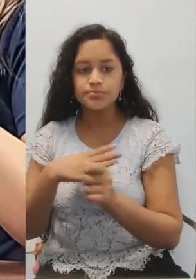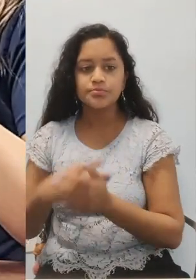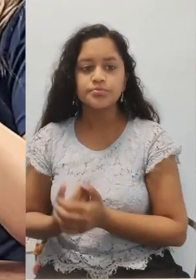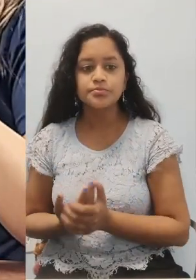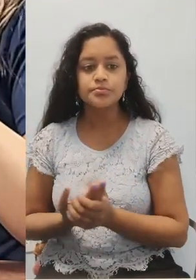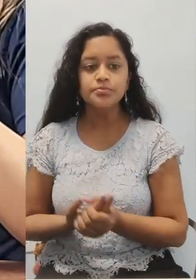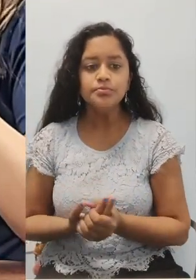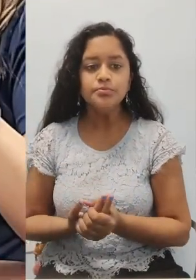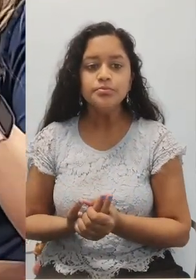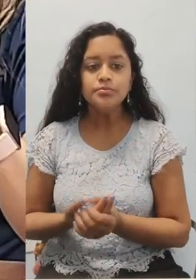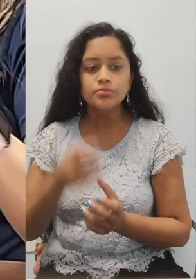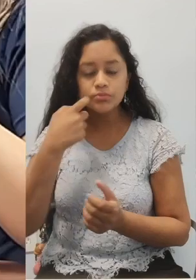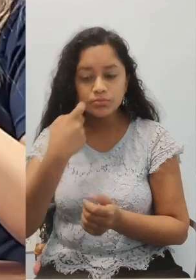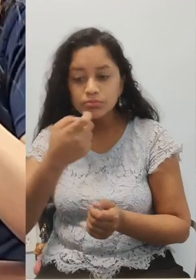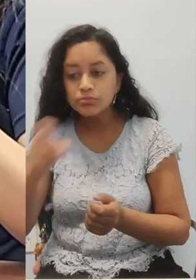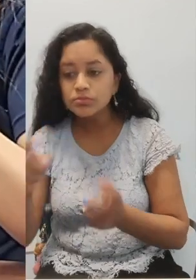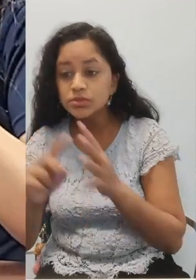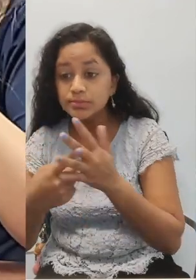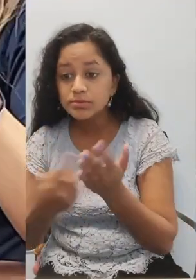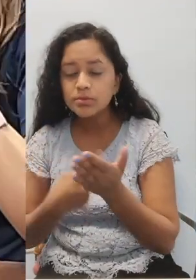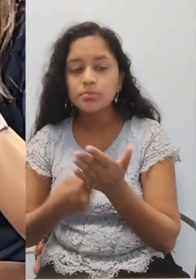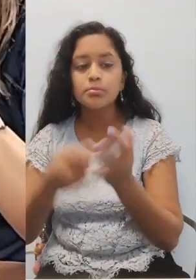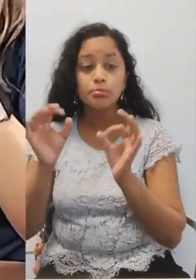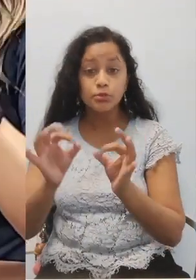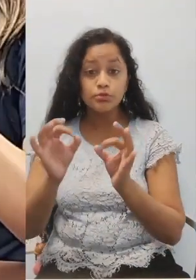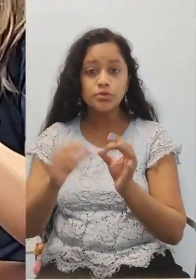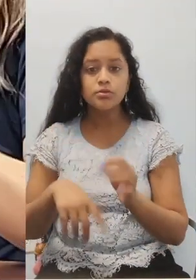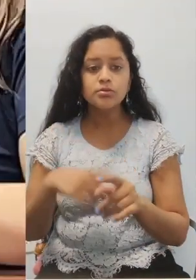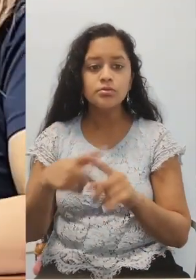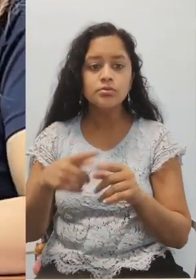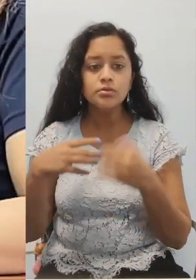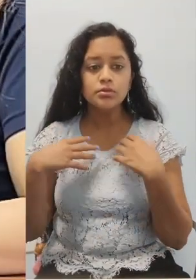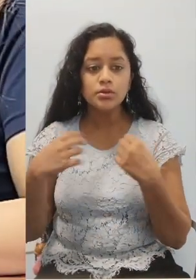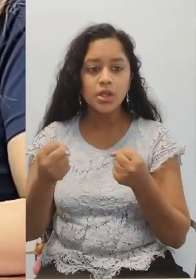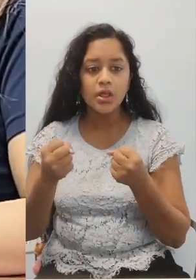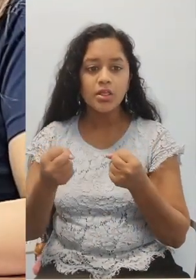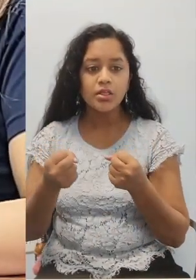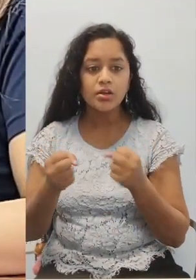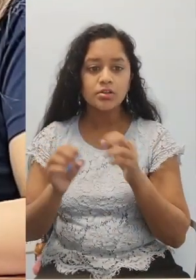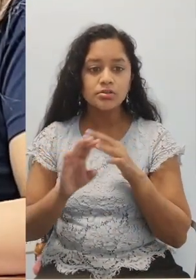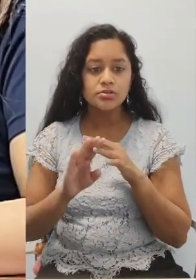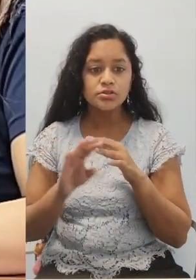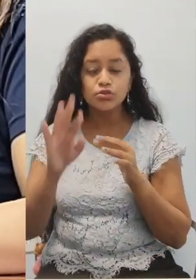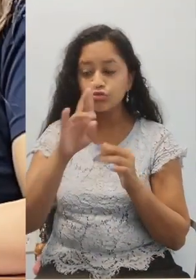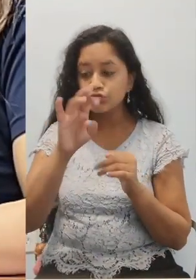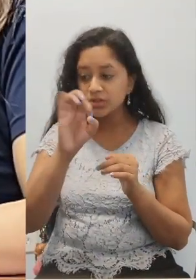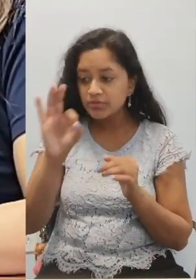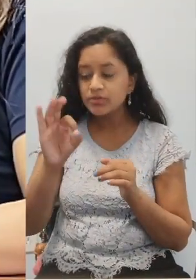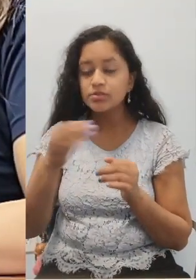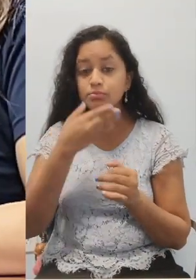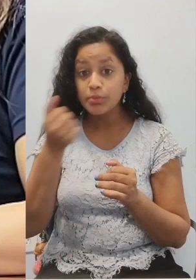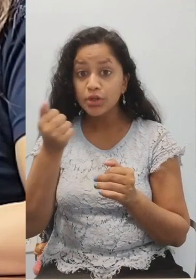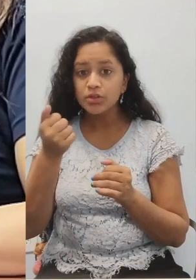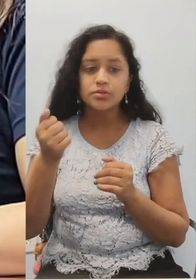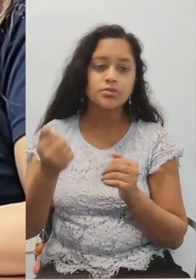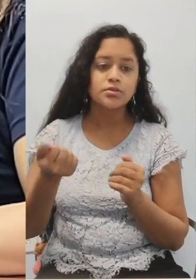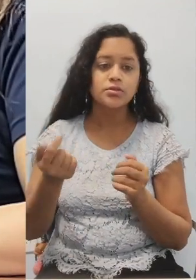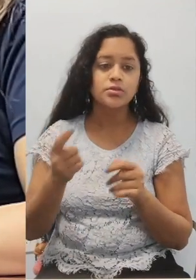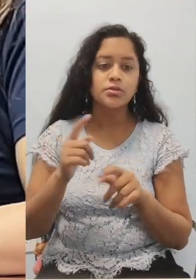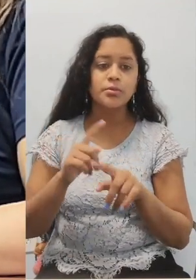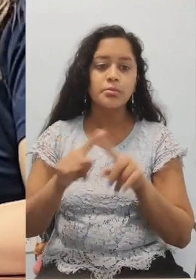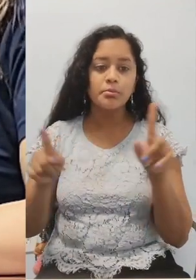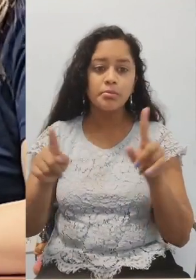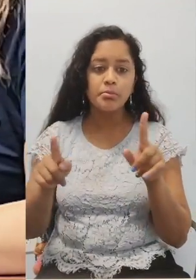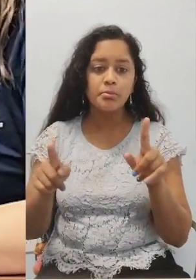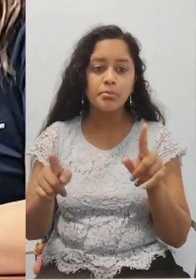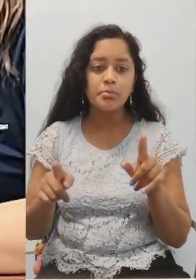it fairly fast and they can remove it and let it go, perfect. A healthy release is always the preferred outcome. But